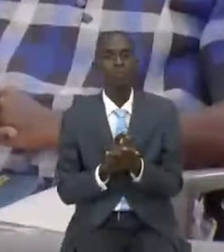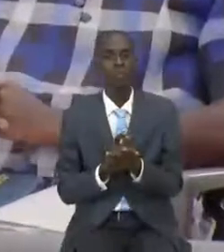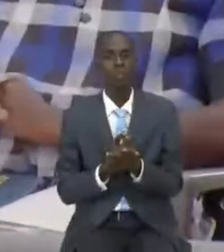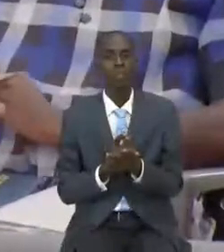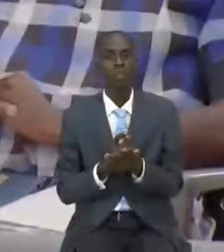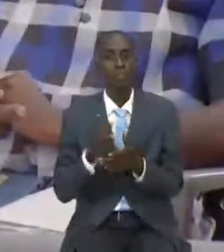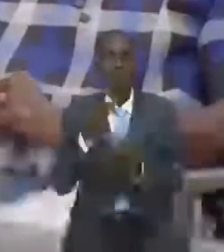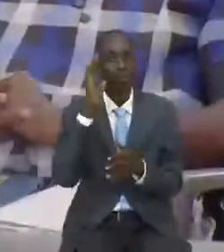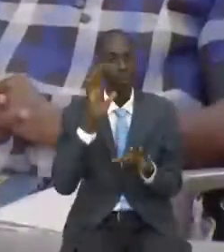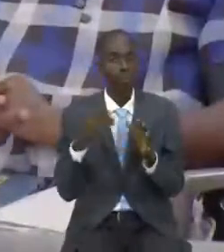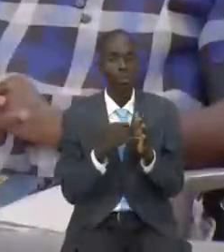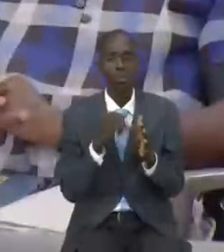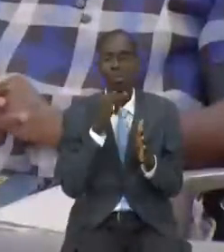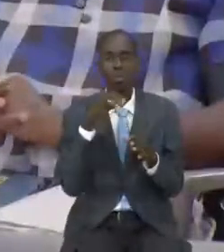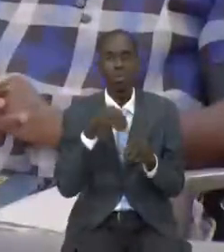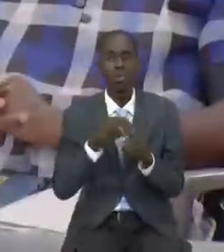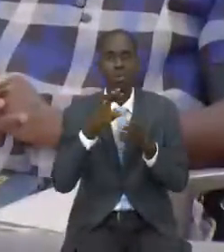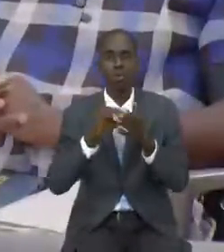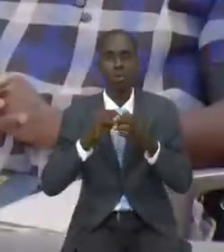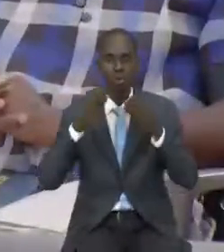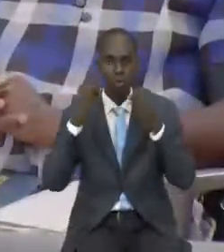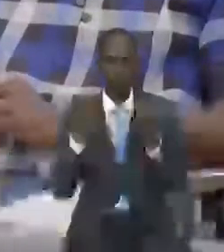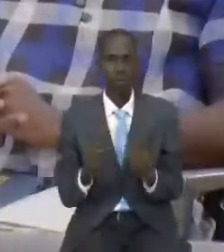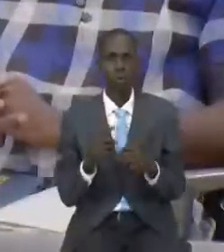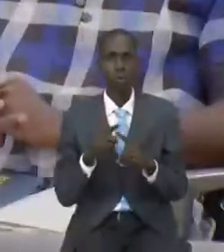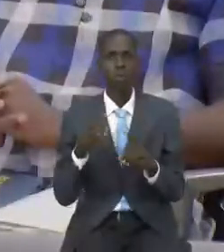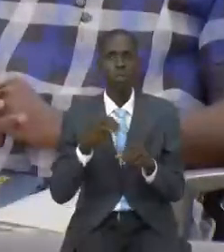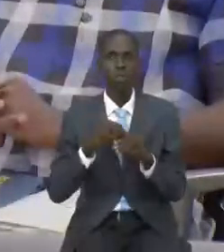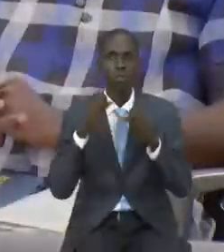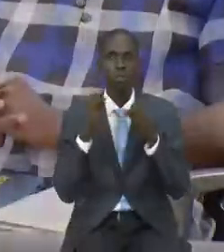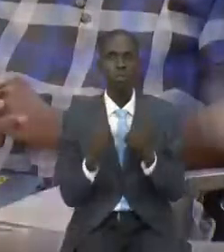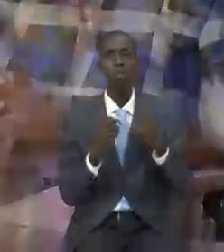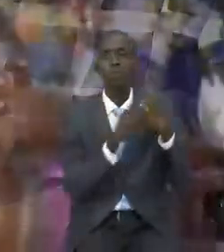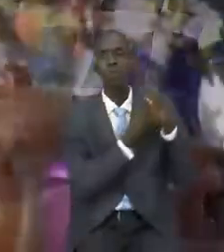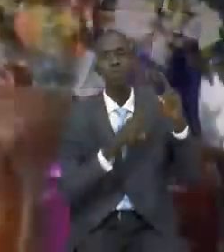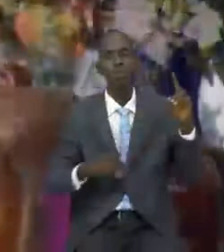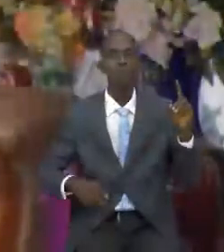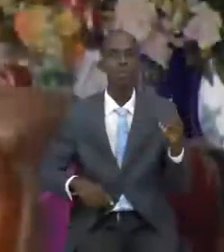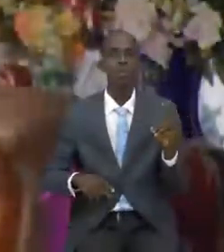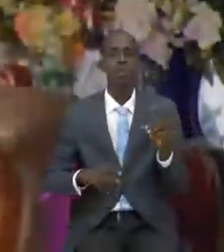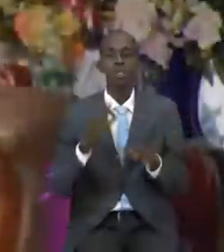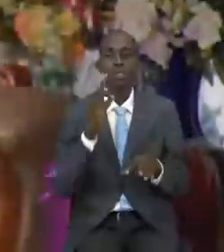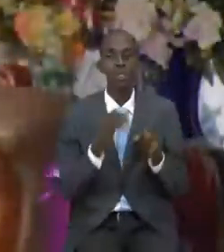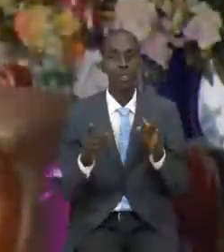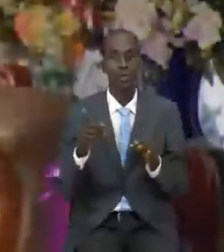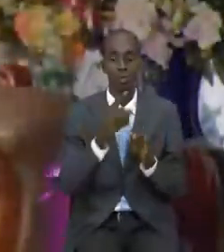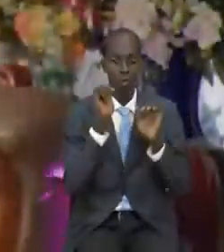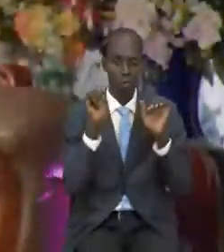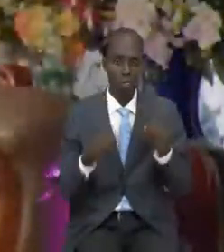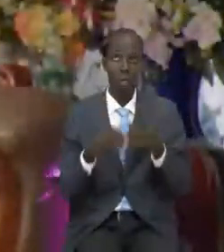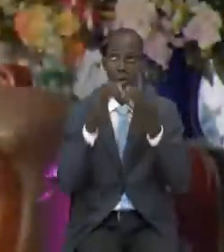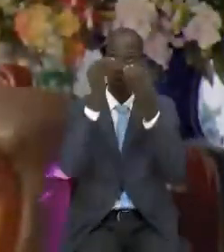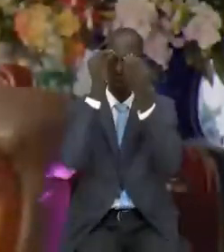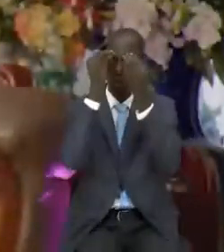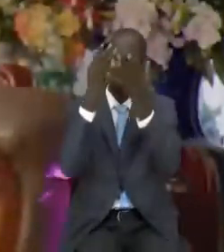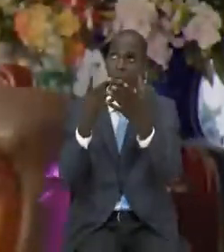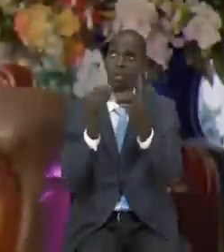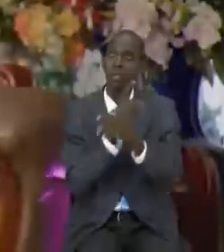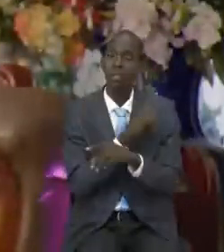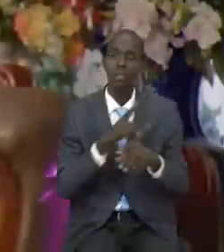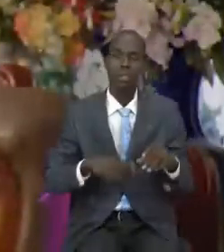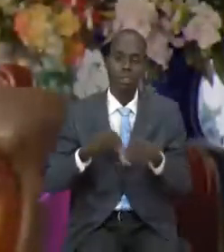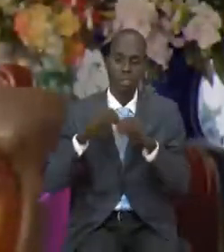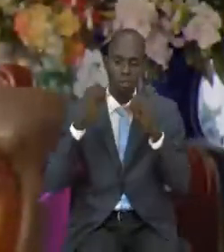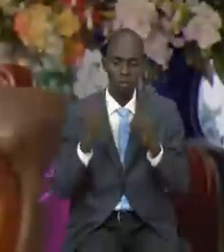your own strength, it's in the strength of the Lord. If you could obey the Lord in the strength of the